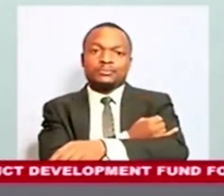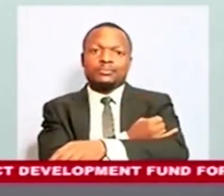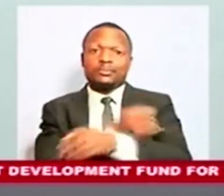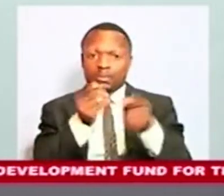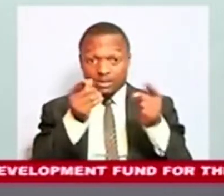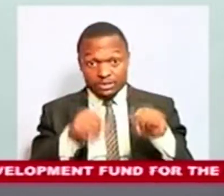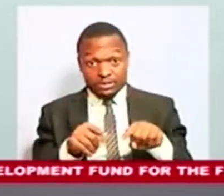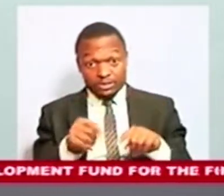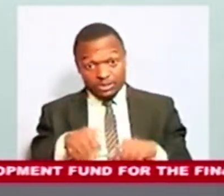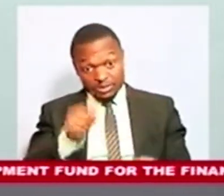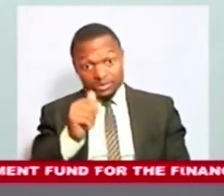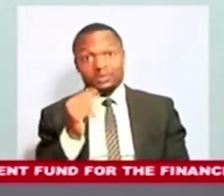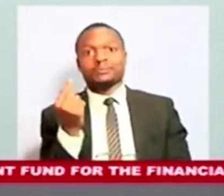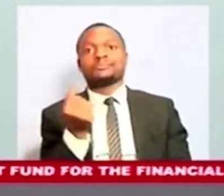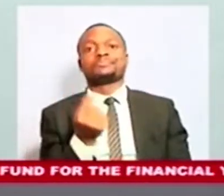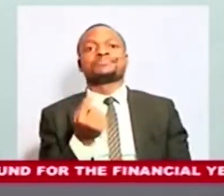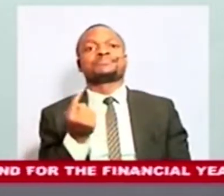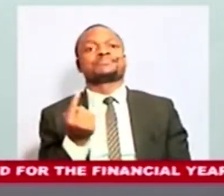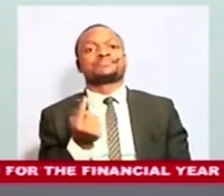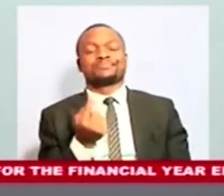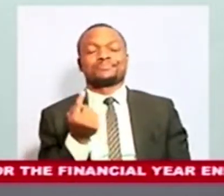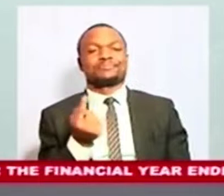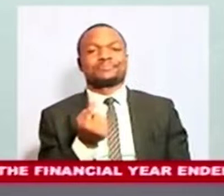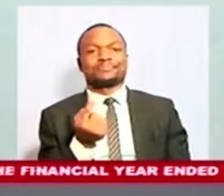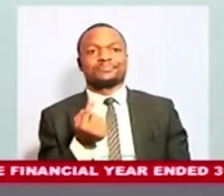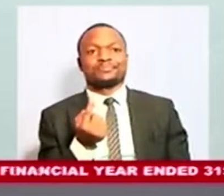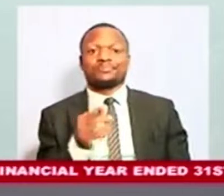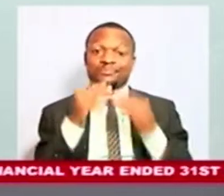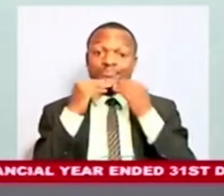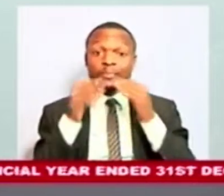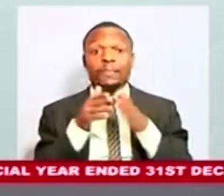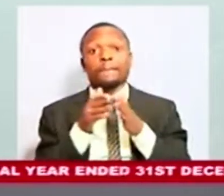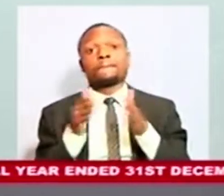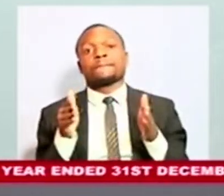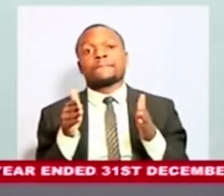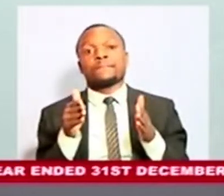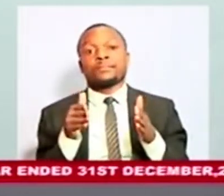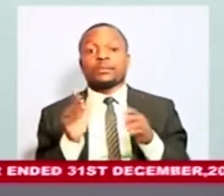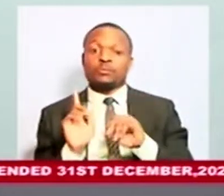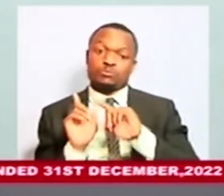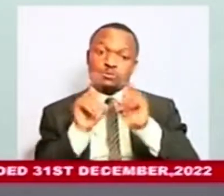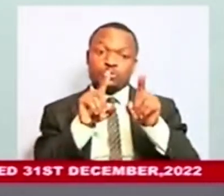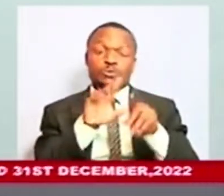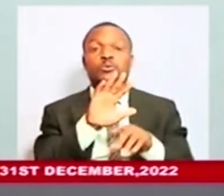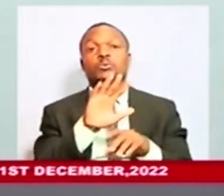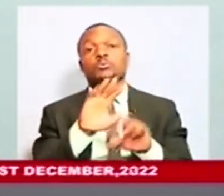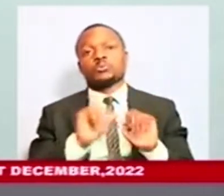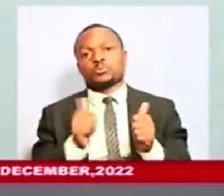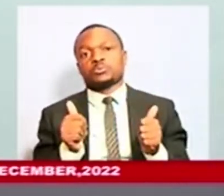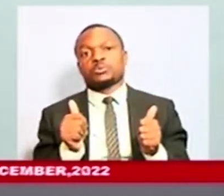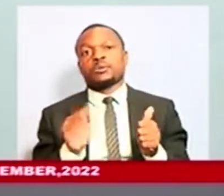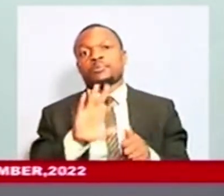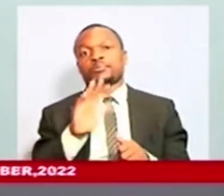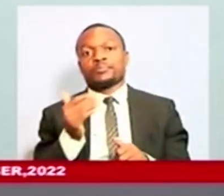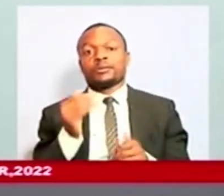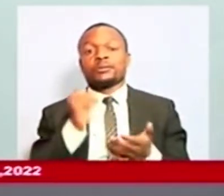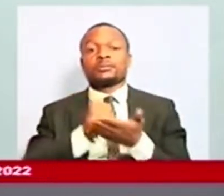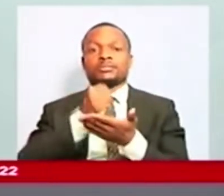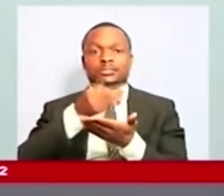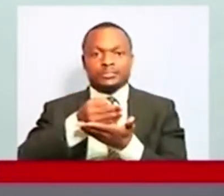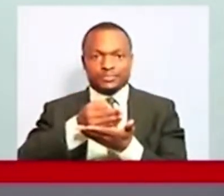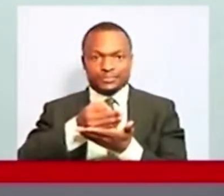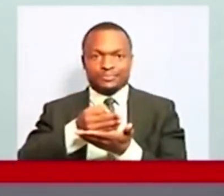then you are on your own. Thank you so much. Travel well back to